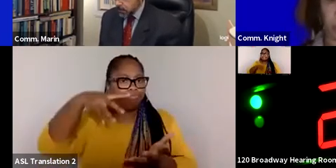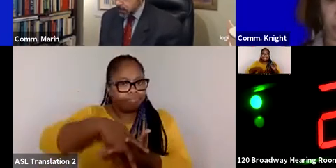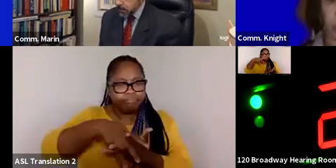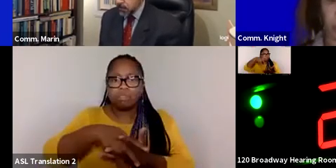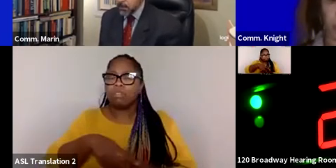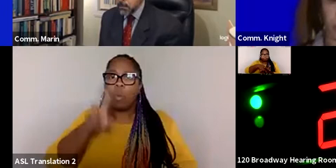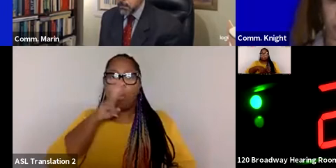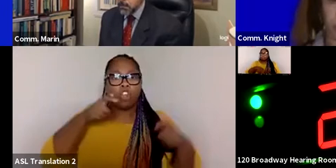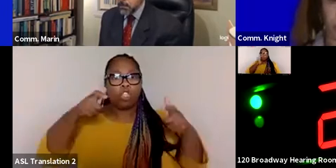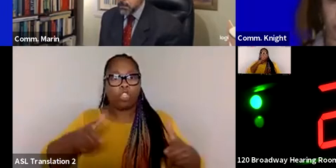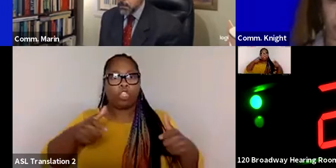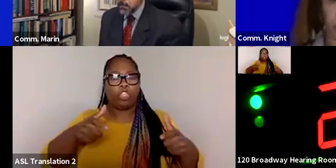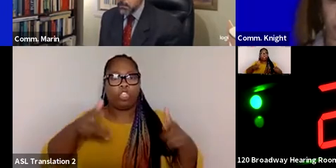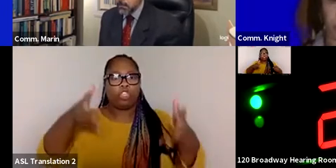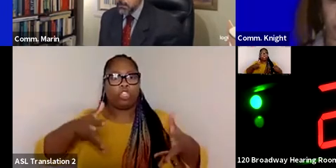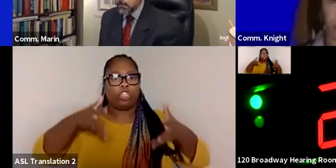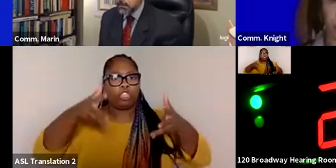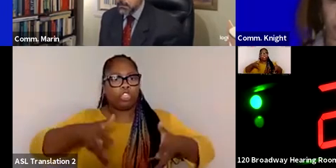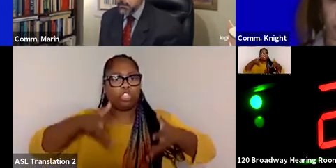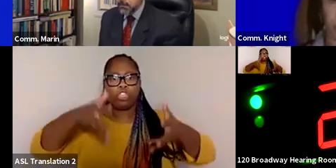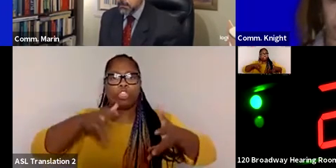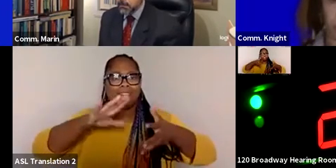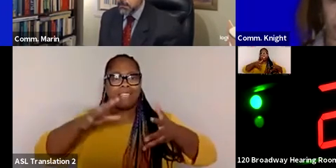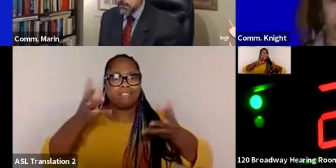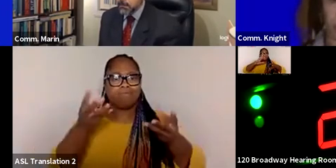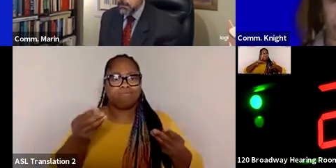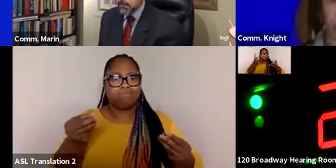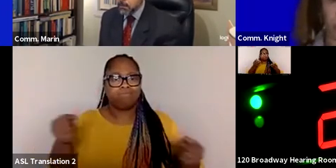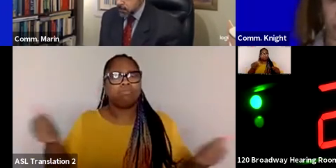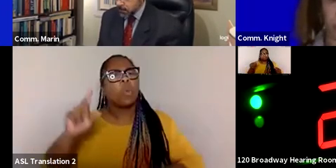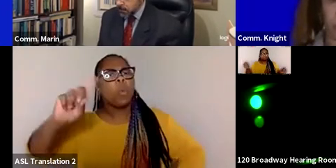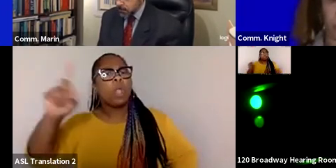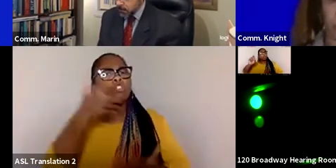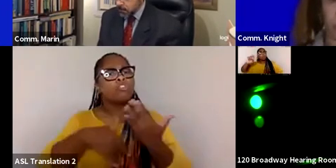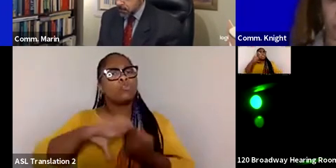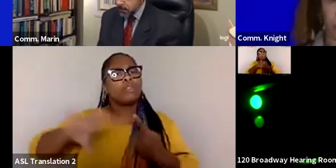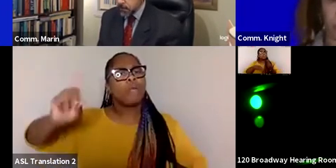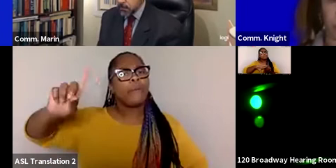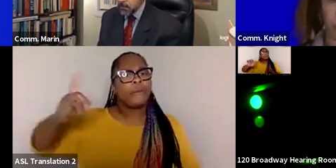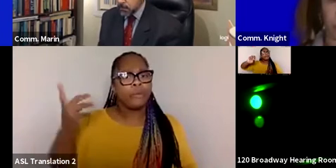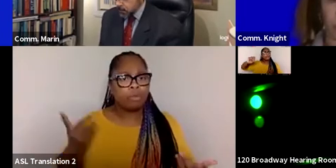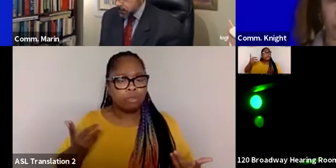that circle. There's no room for social distancing. There's no room